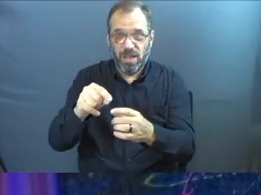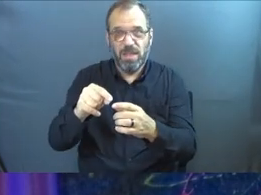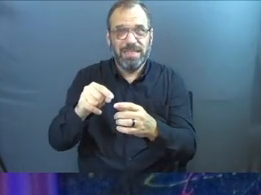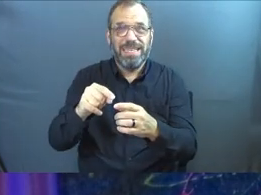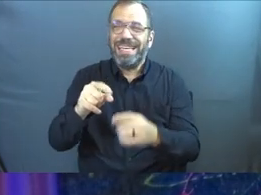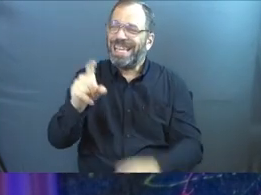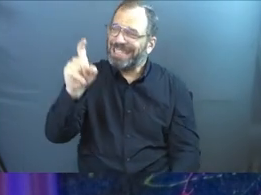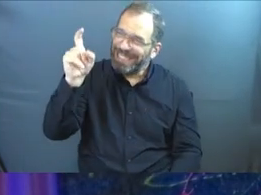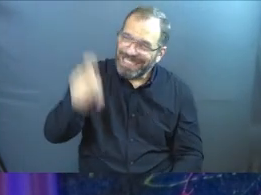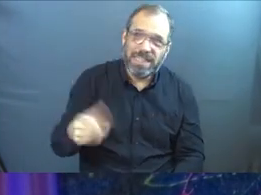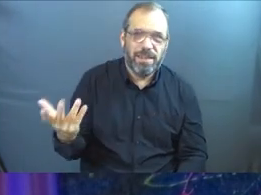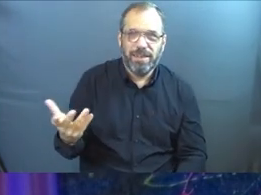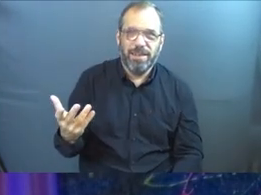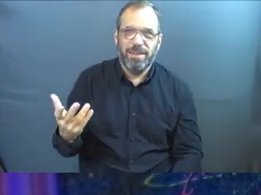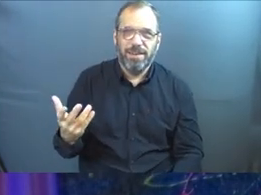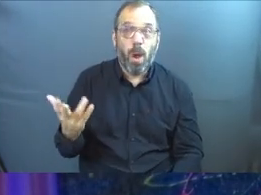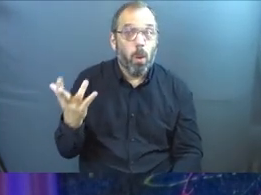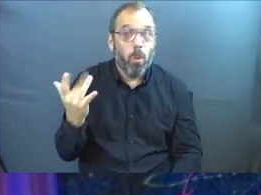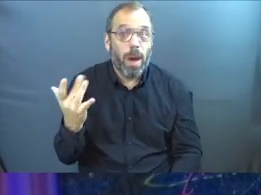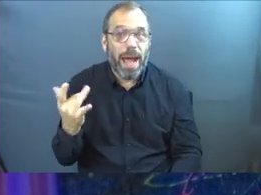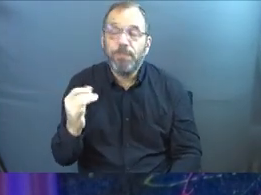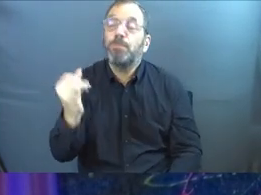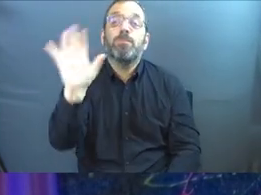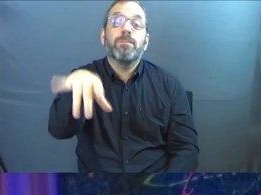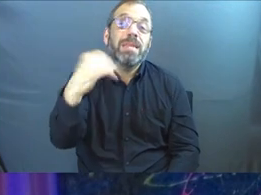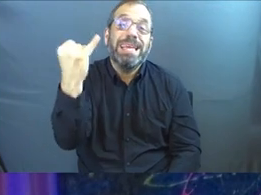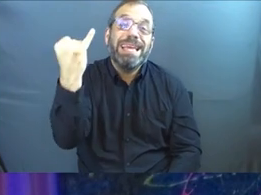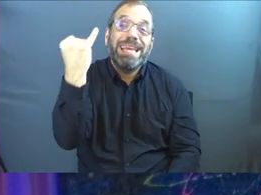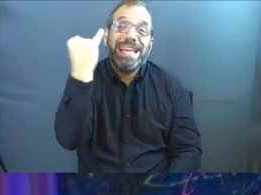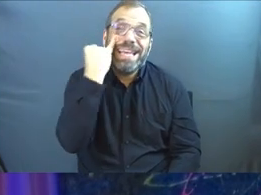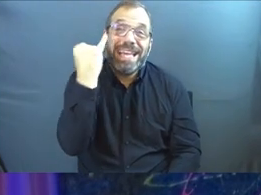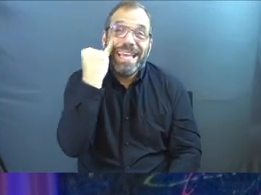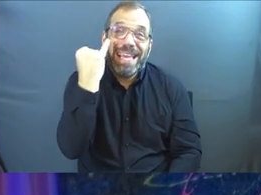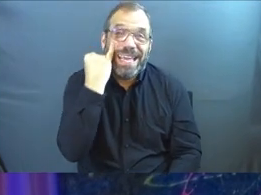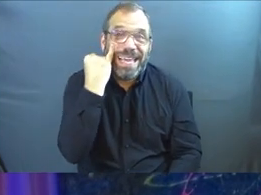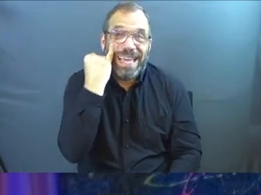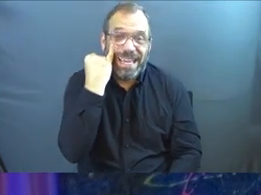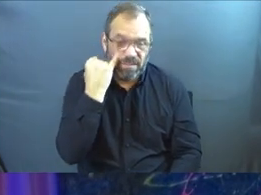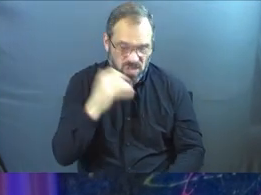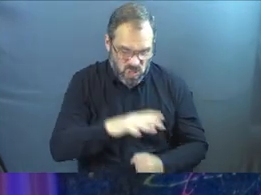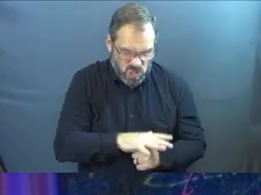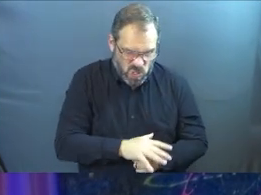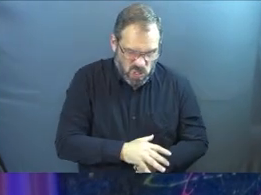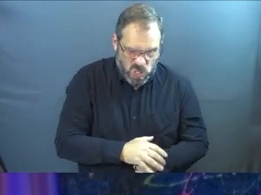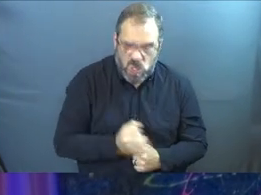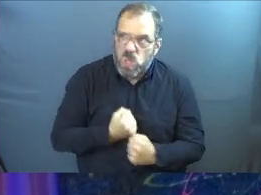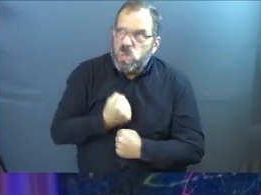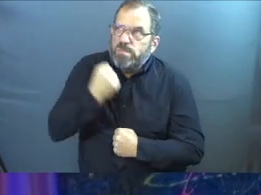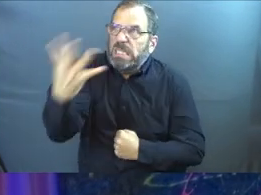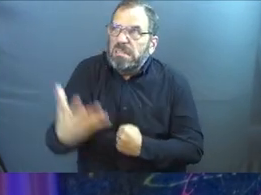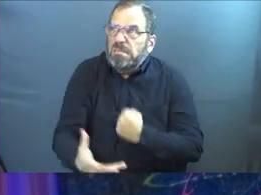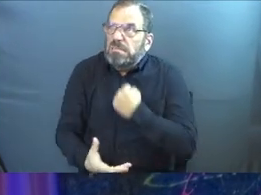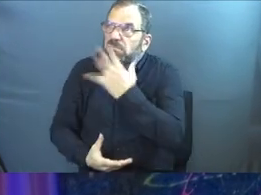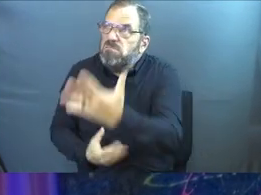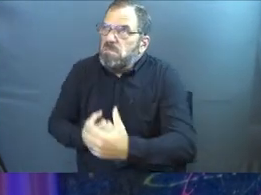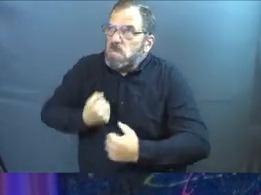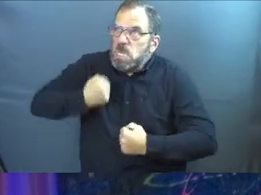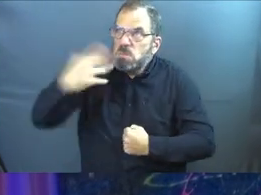super necessary. Why? Because if you just go and you just unpack your dark feelings to God all the